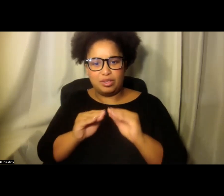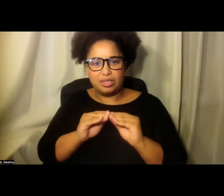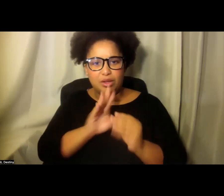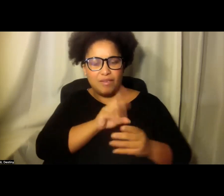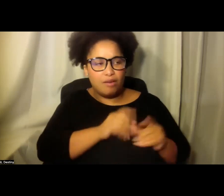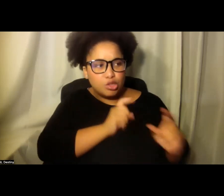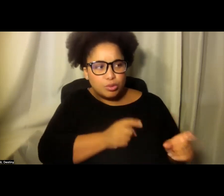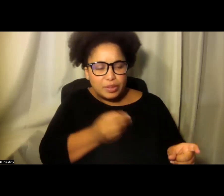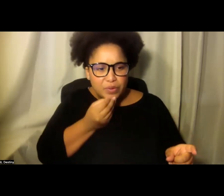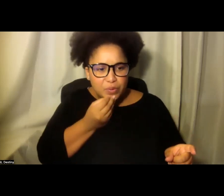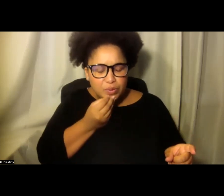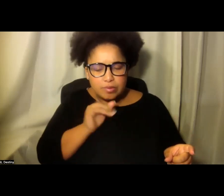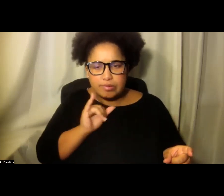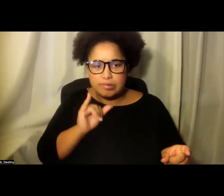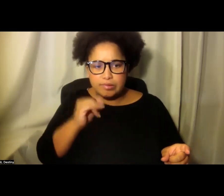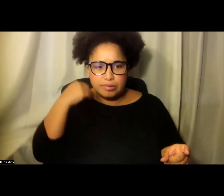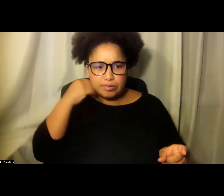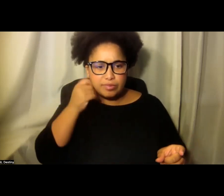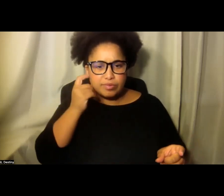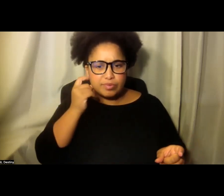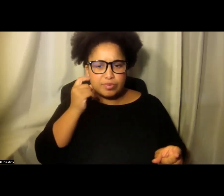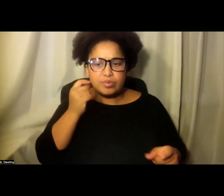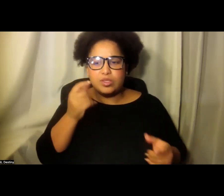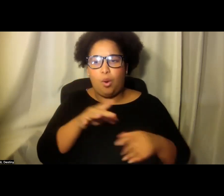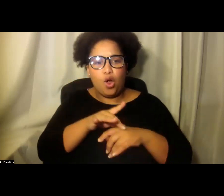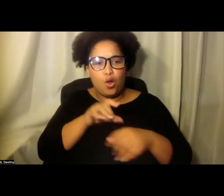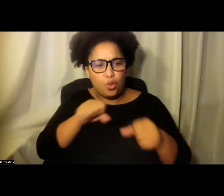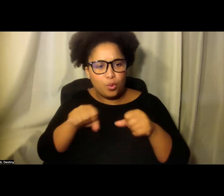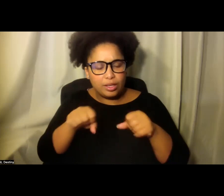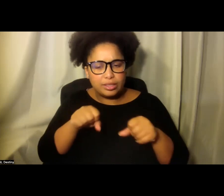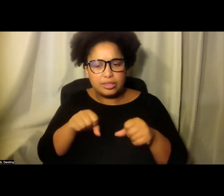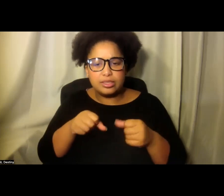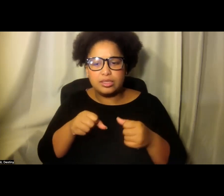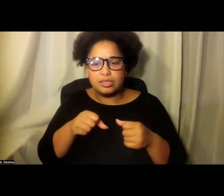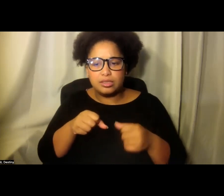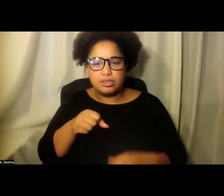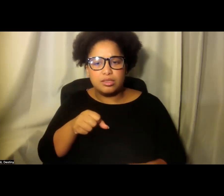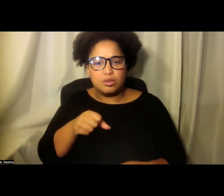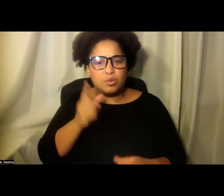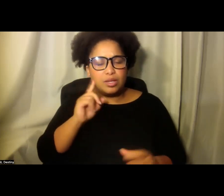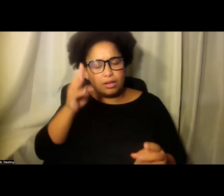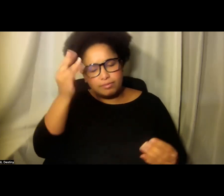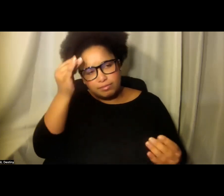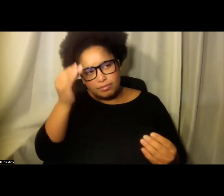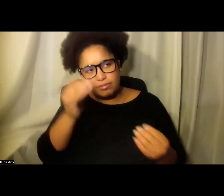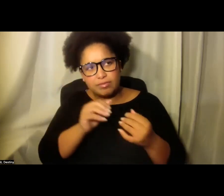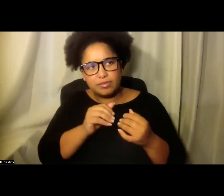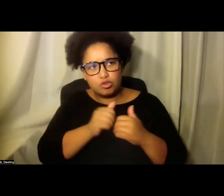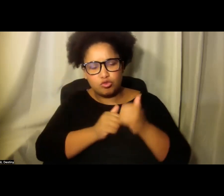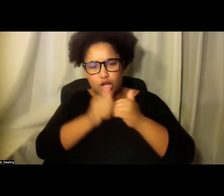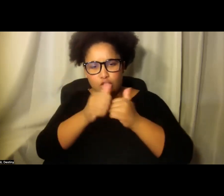distributing food. So when it comes to earthquakes, we had to come up with a way to determine what the